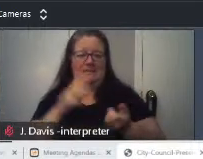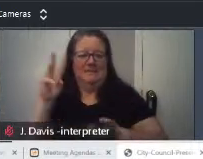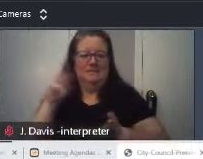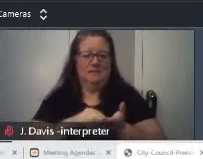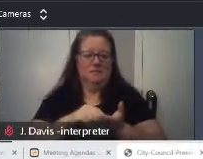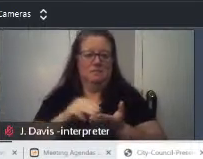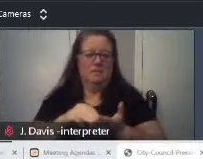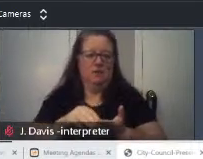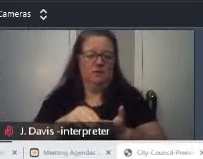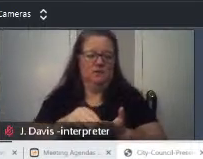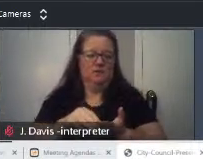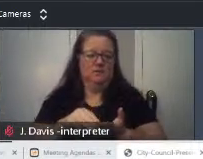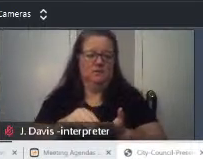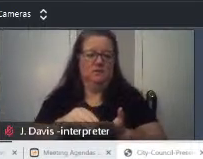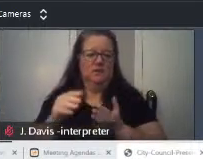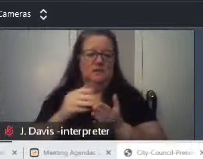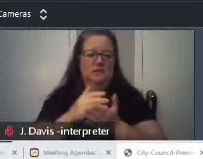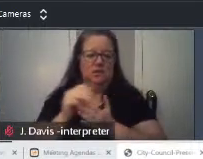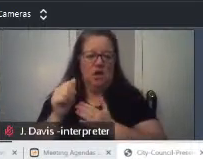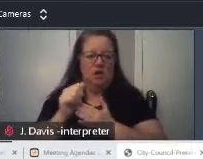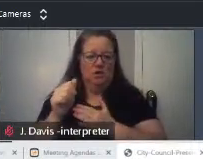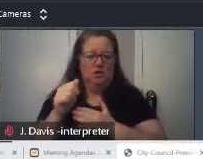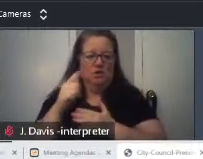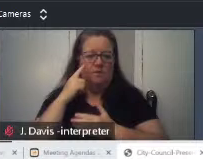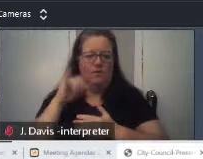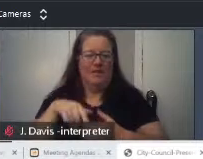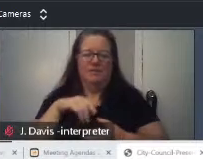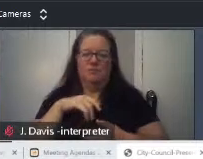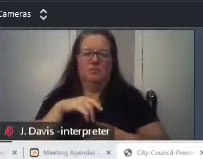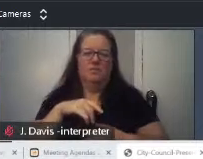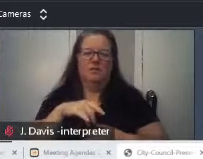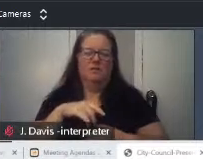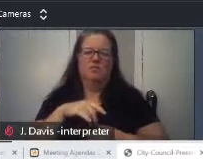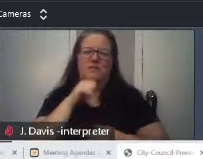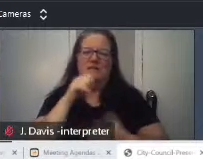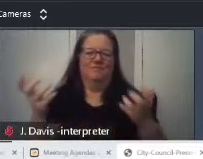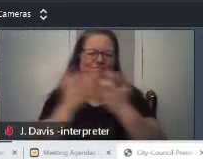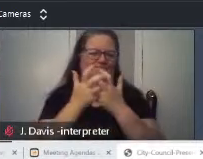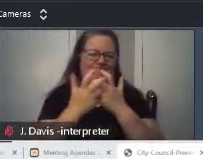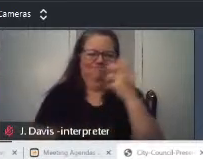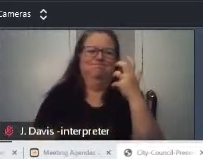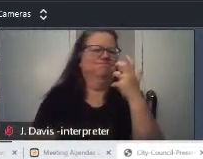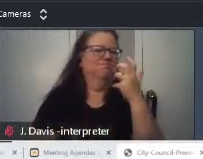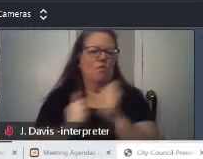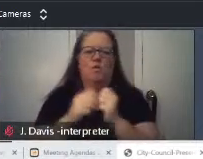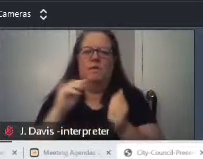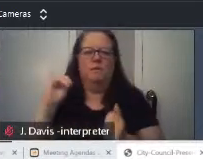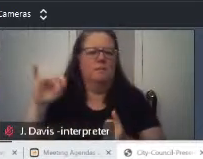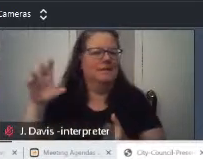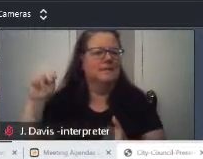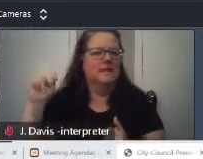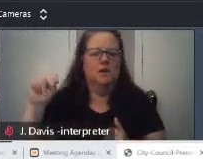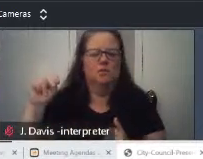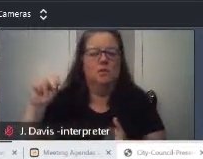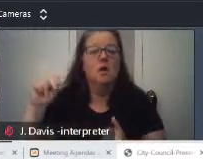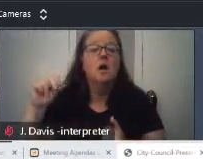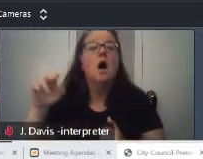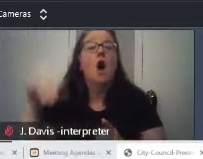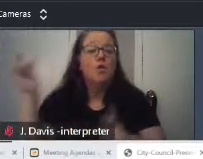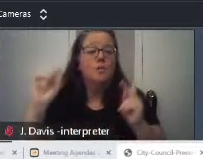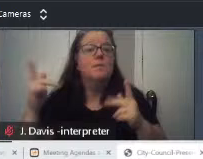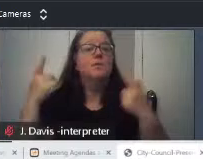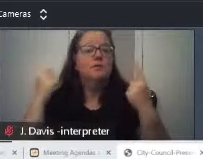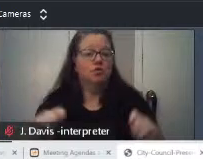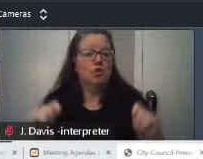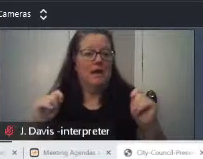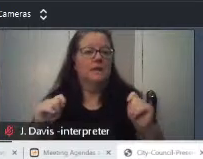are not things that would be very palatable to Midtown. And I know there are other people who have considered this property that pulled